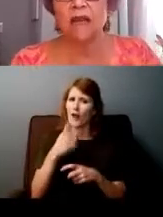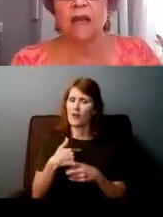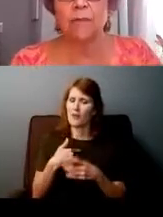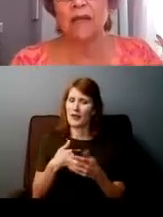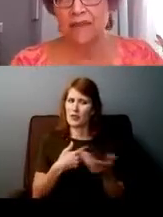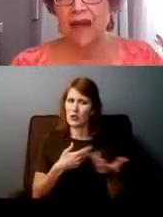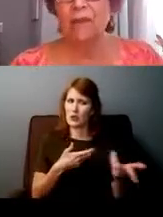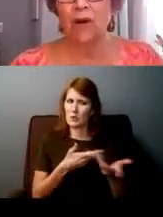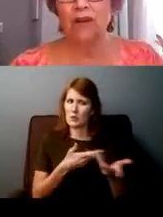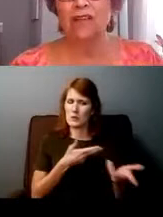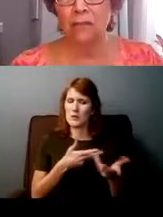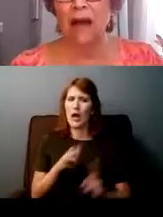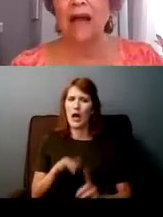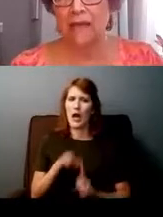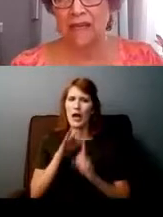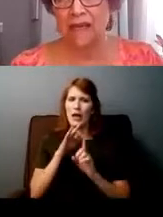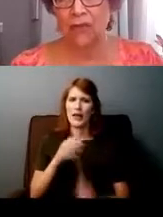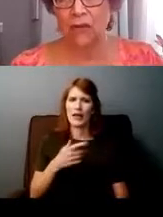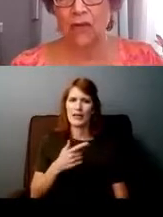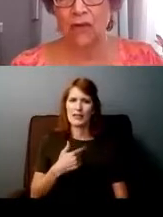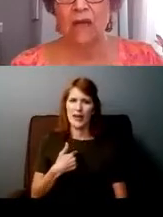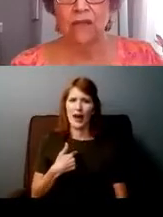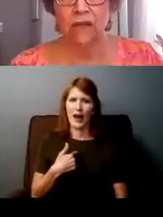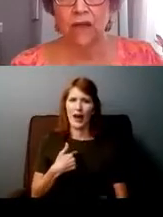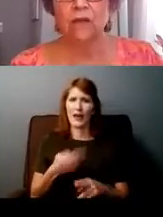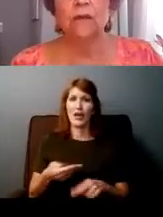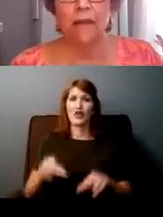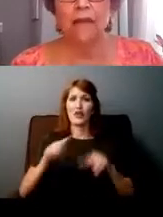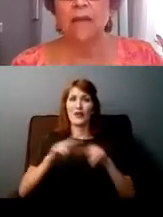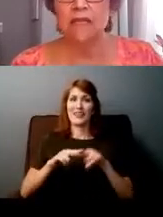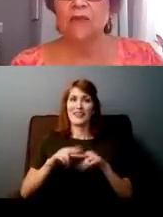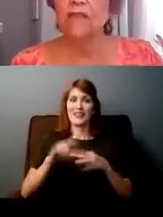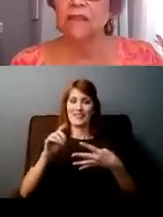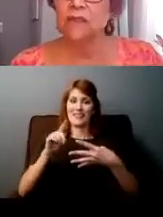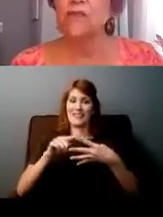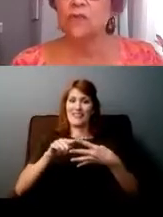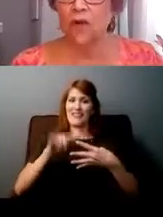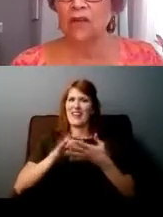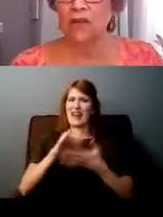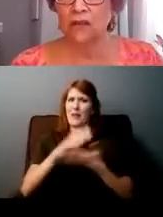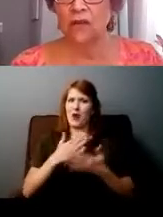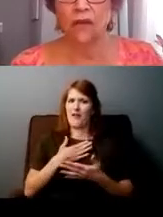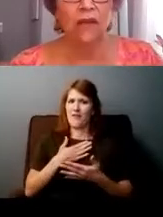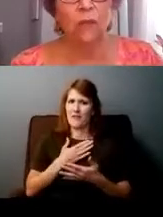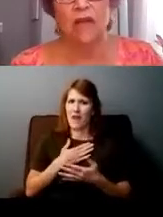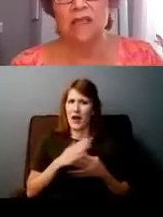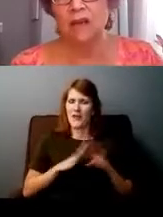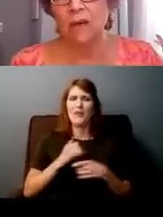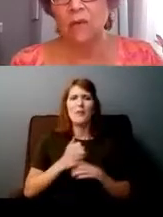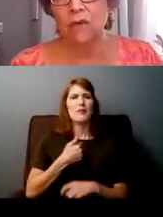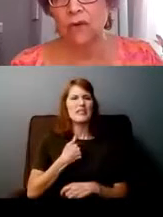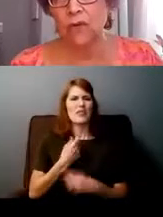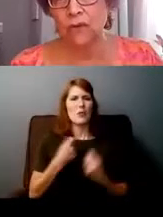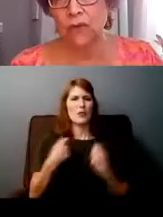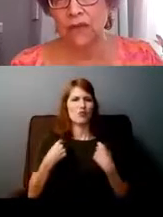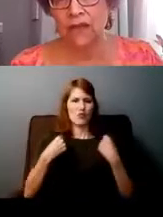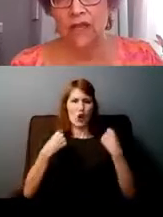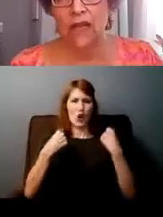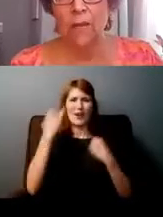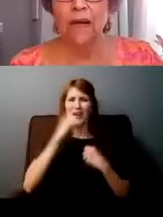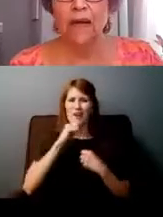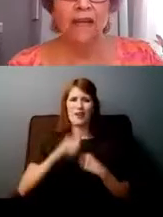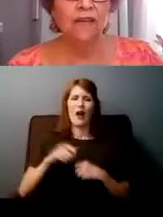raise up that part of my behavior, to make myself a little strong. Otherwise, I'll get rolled over